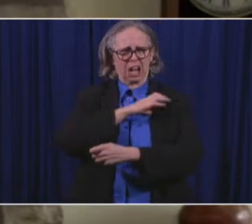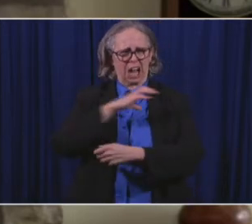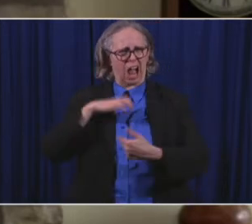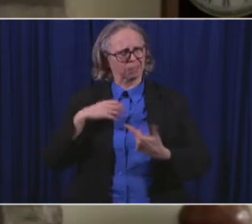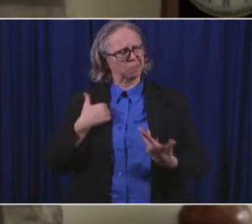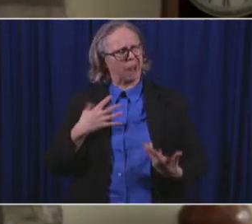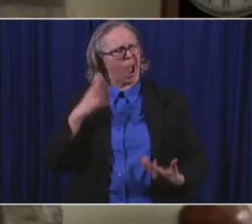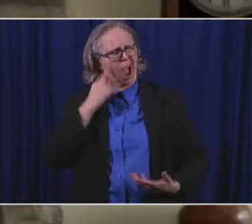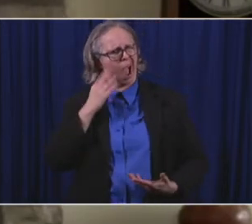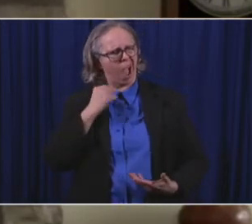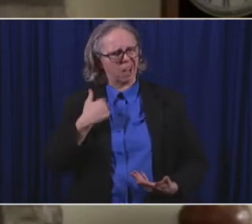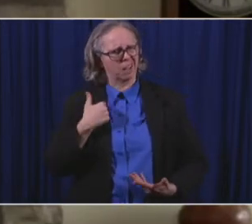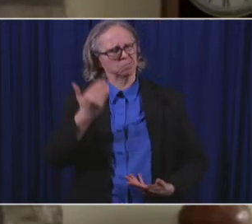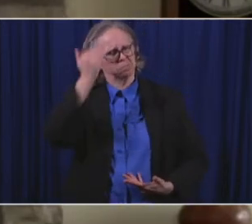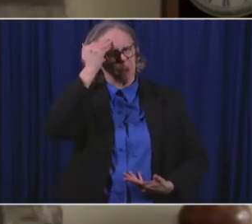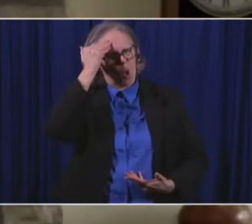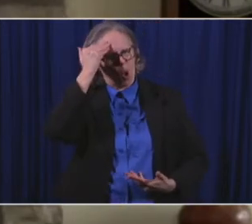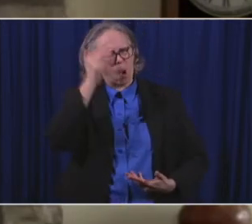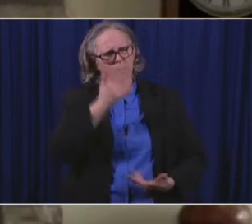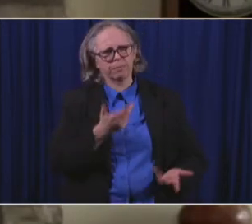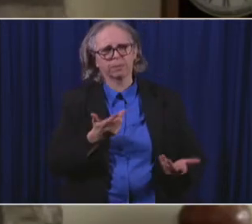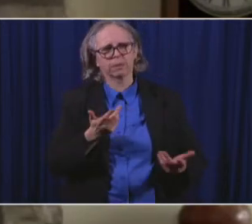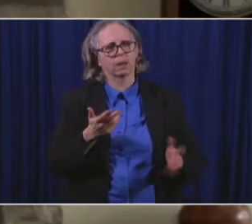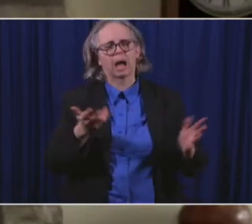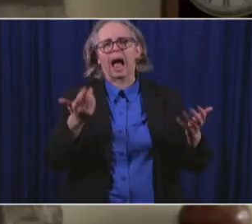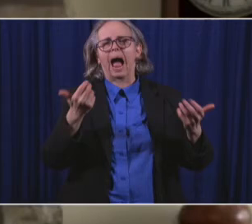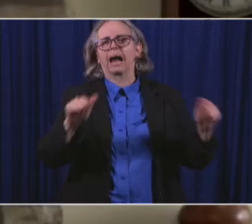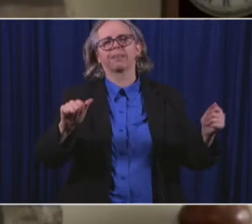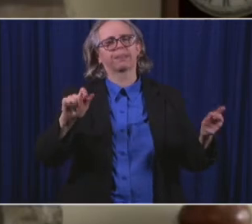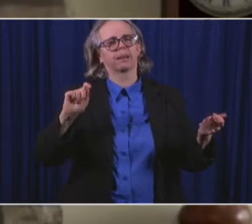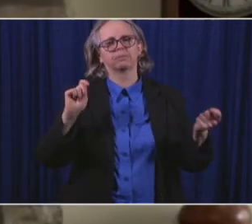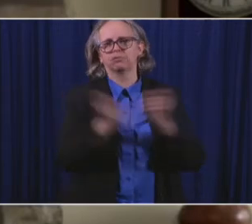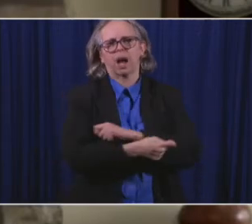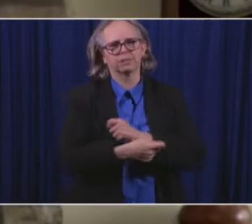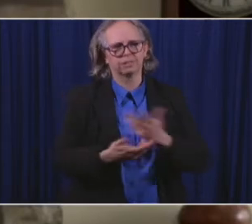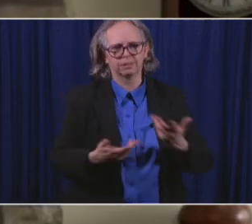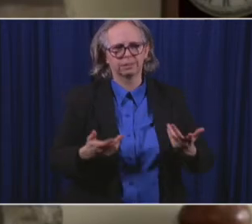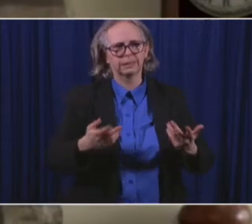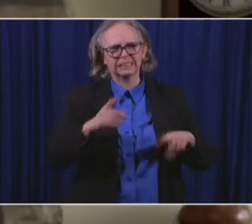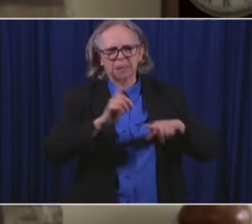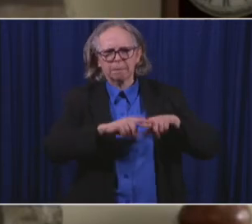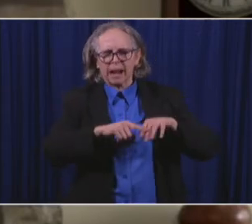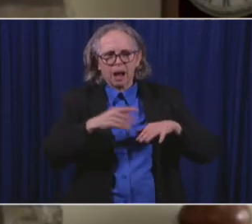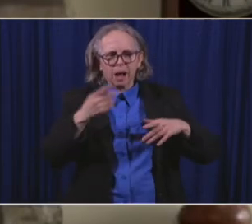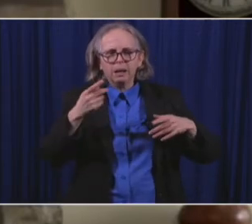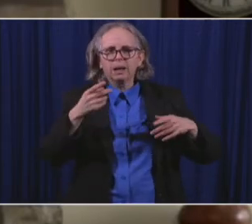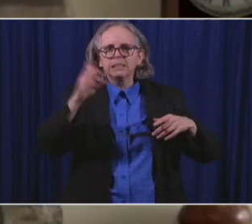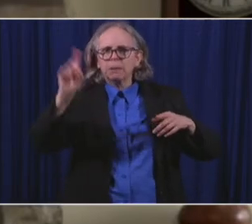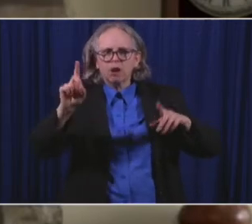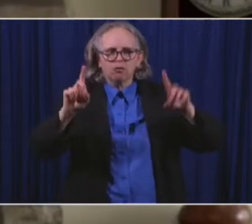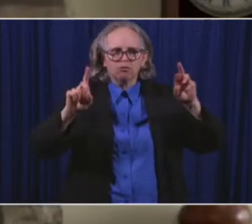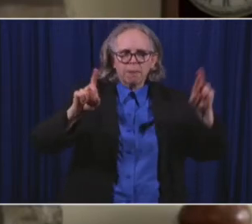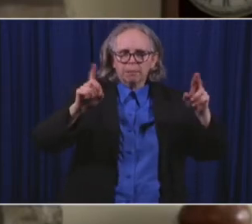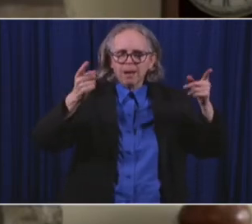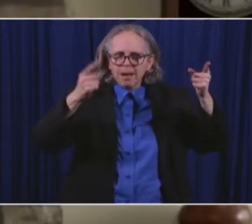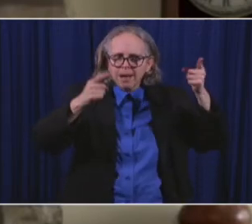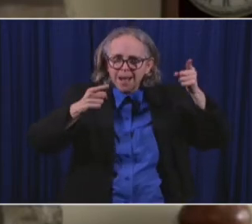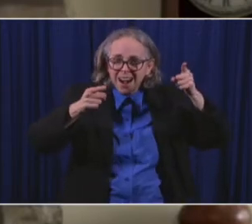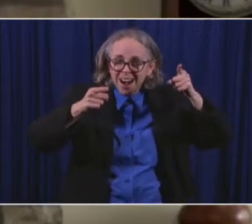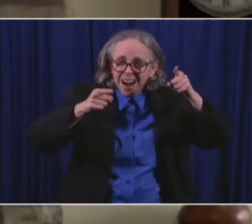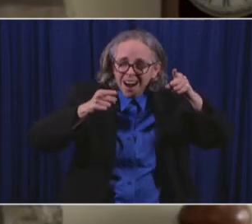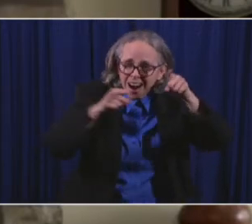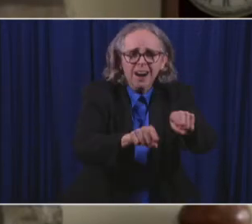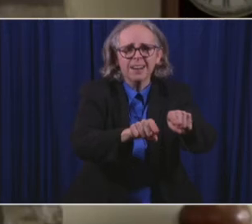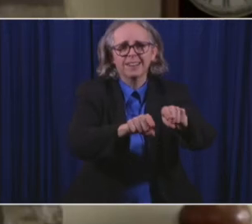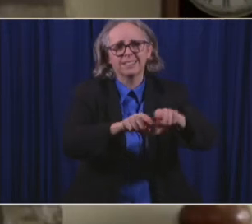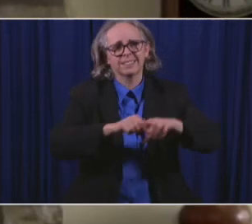Everything is the art of the possible, art of the compromise, how you put something together. And so I don't expect this